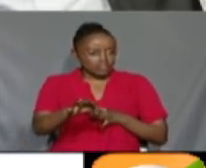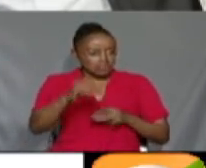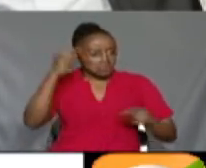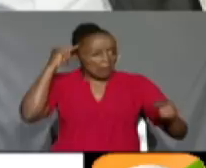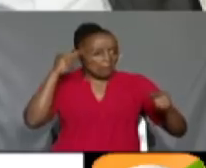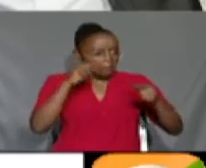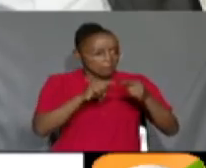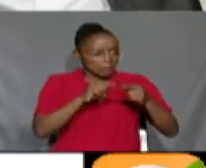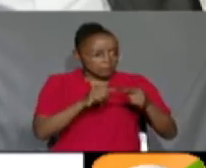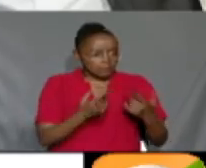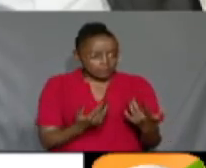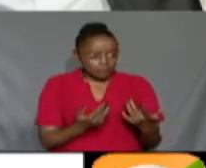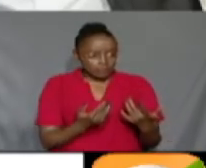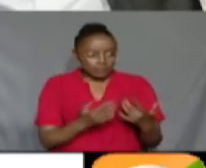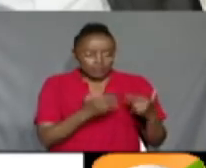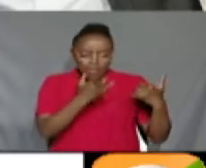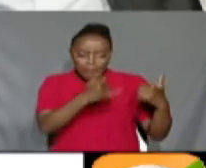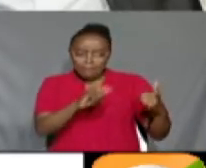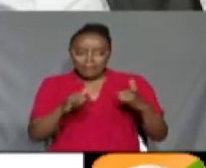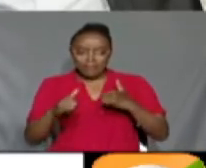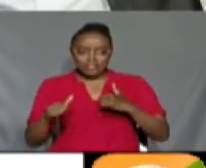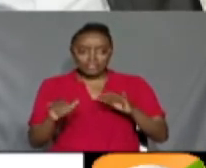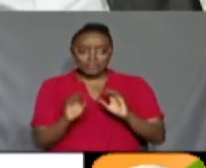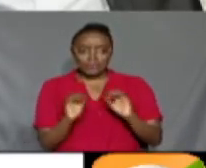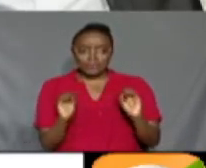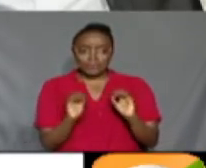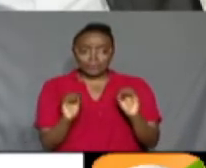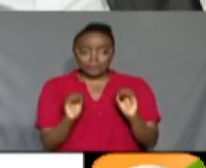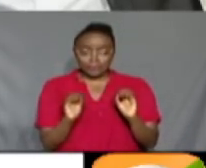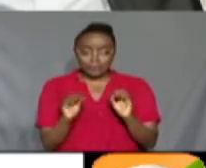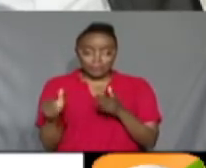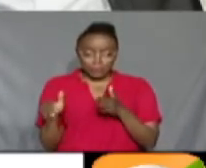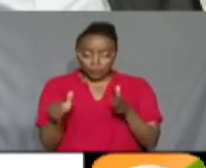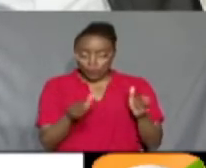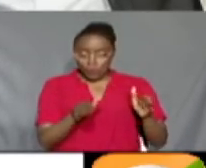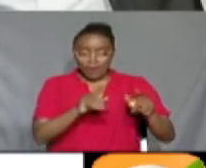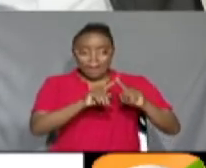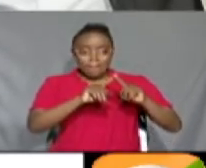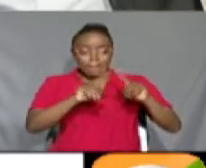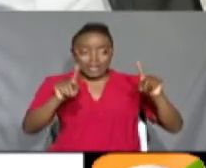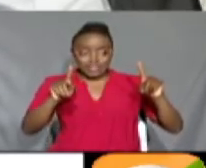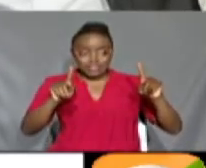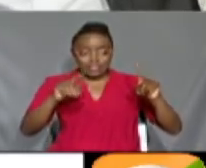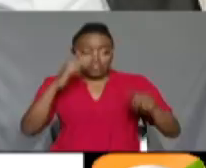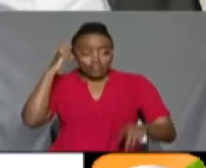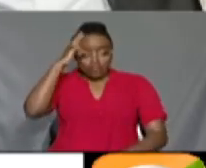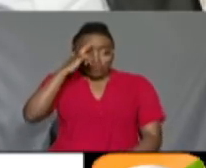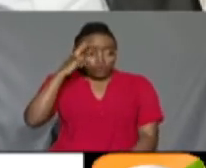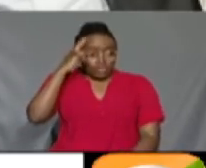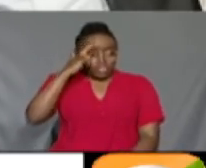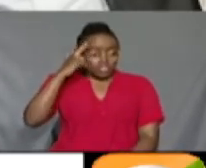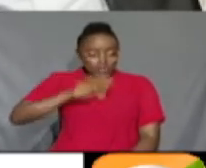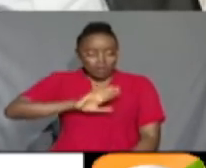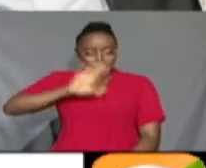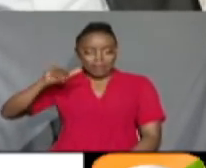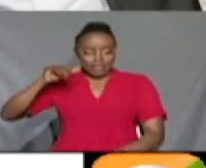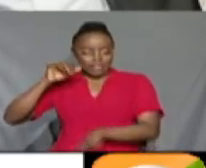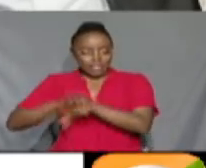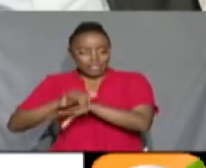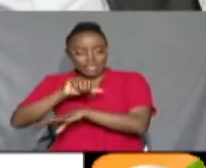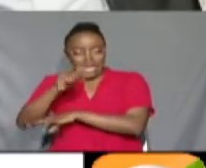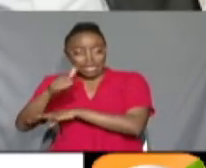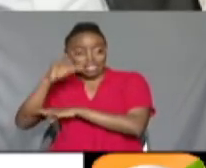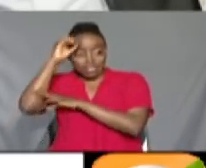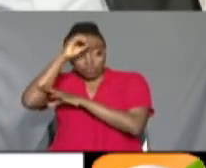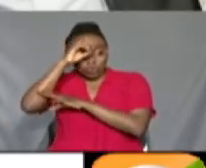purposes of devising an implementation mechanism, but for a reason to go back and receive another set of